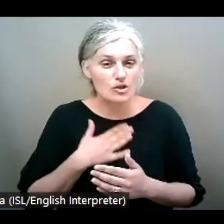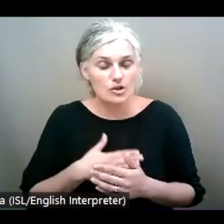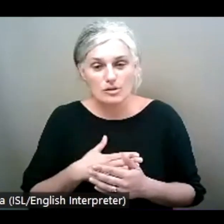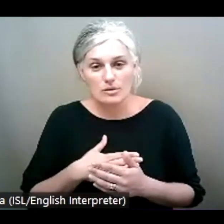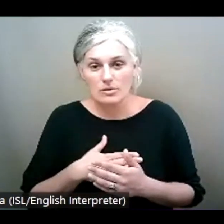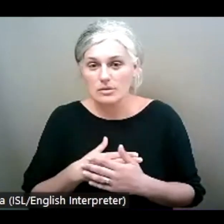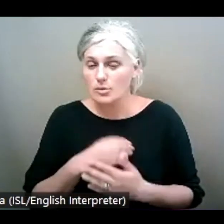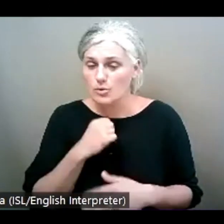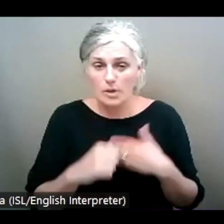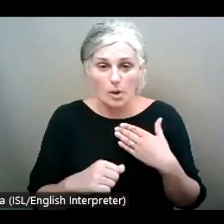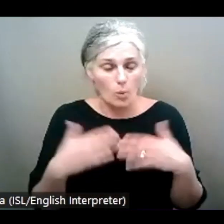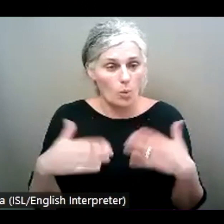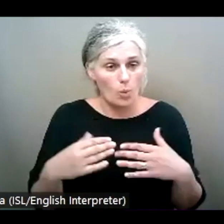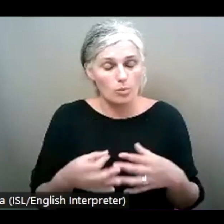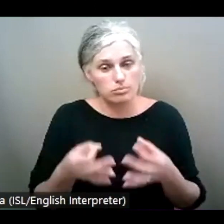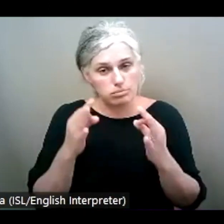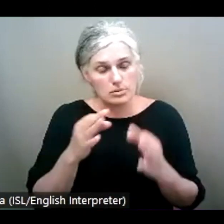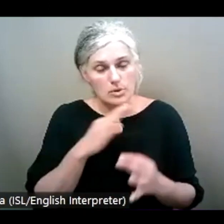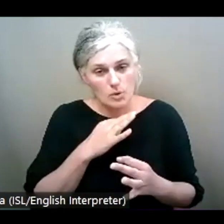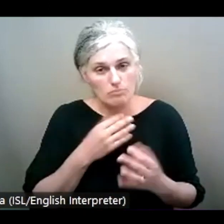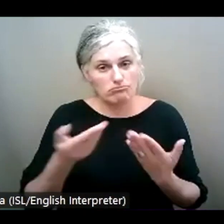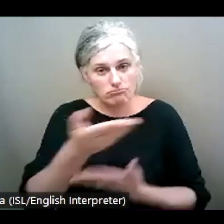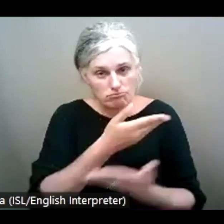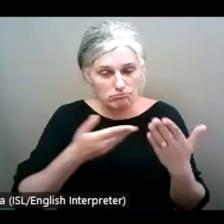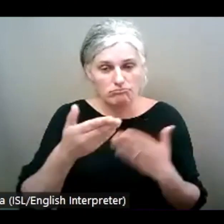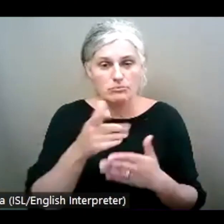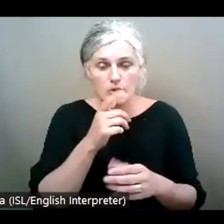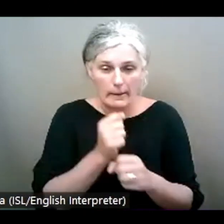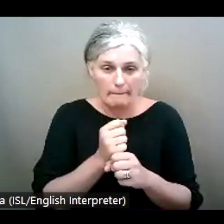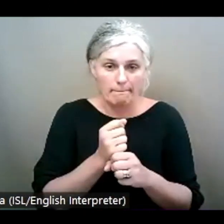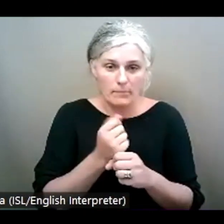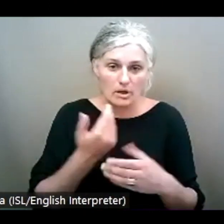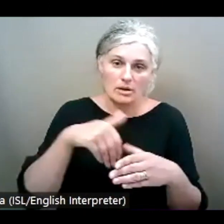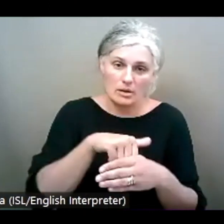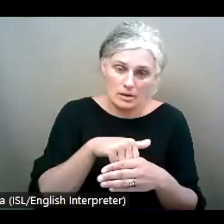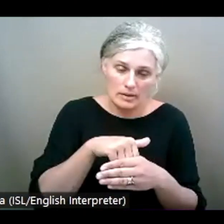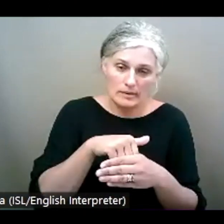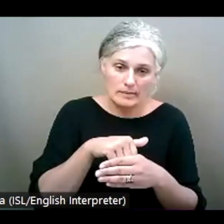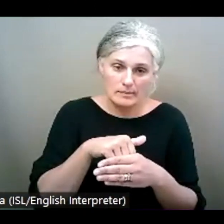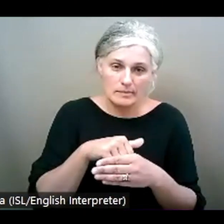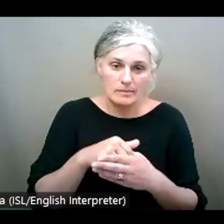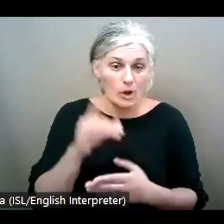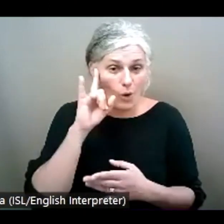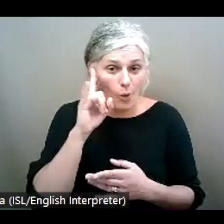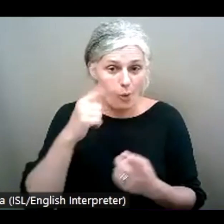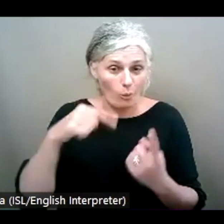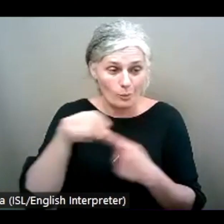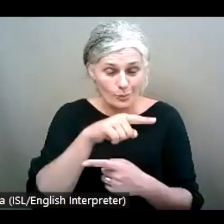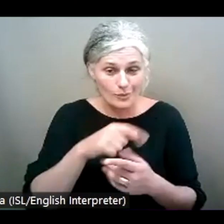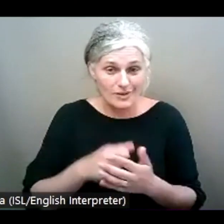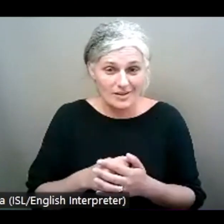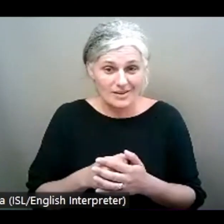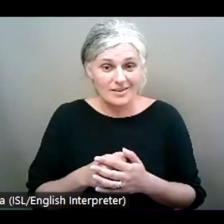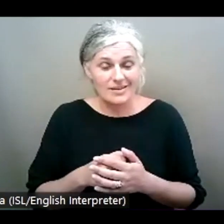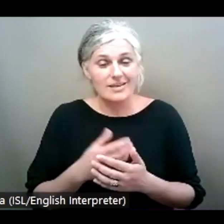we're discussing introduction to the paradigms and models, social models. So I hope the audience are gained a